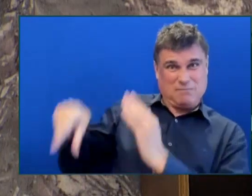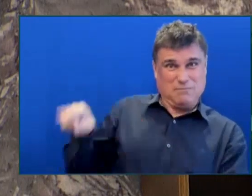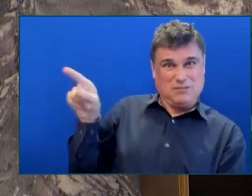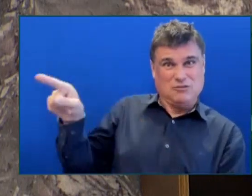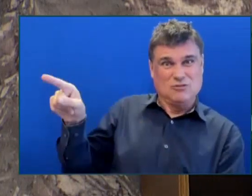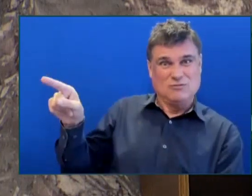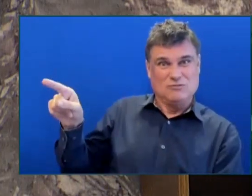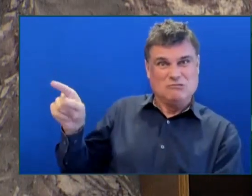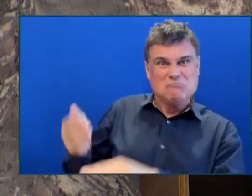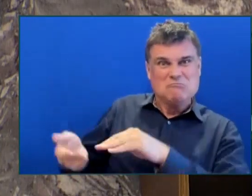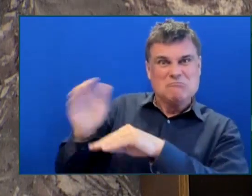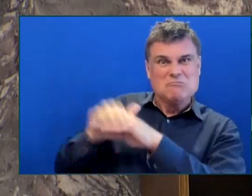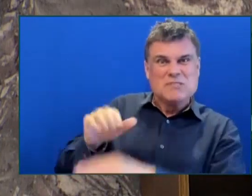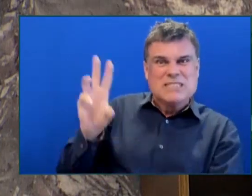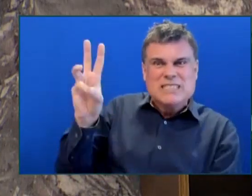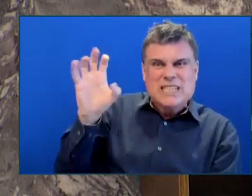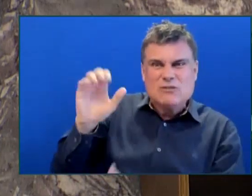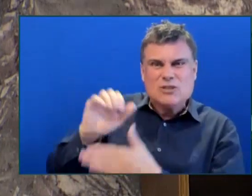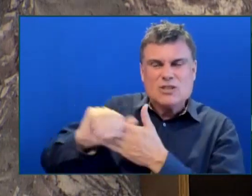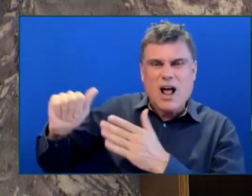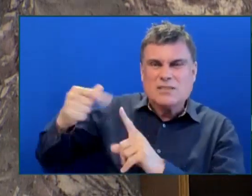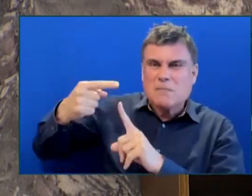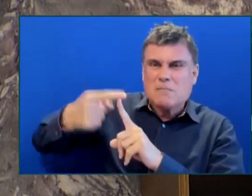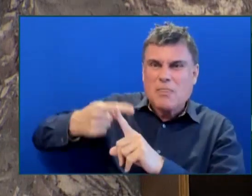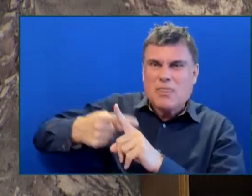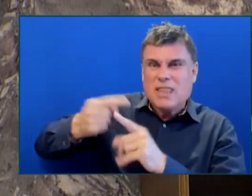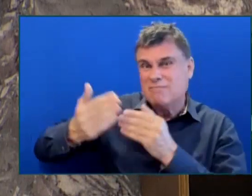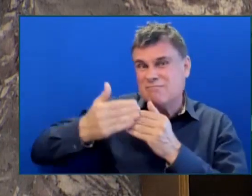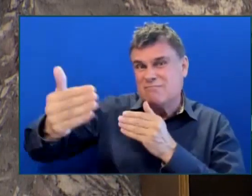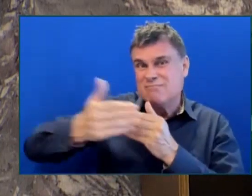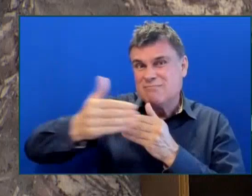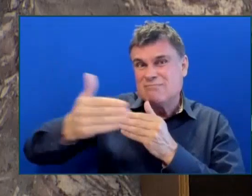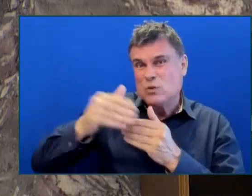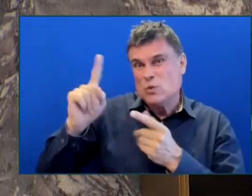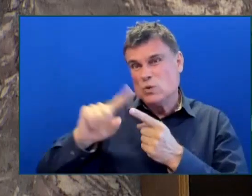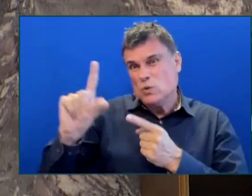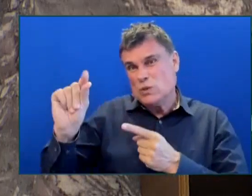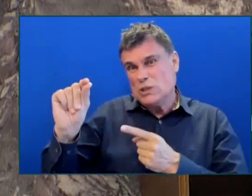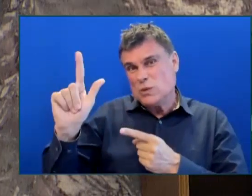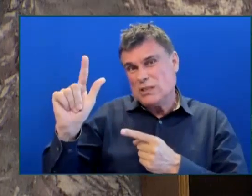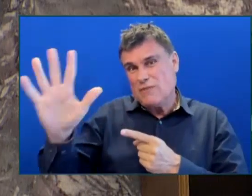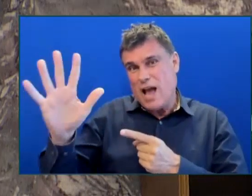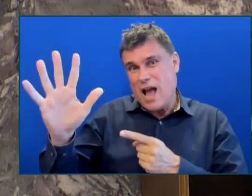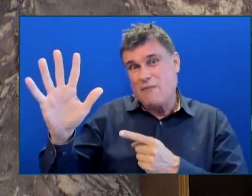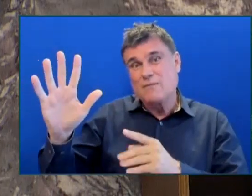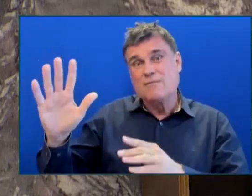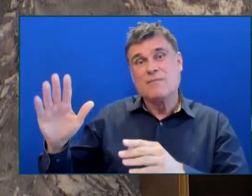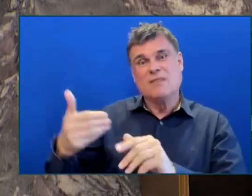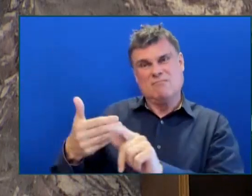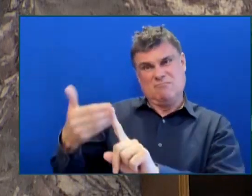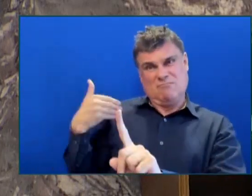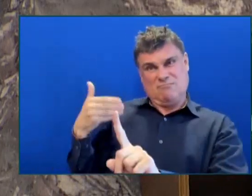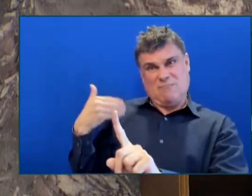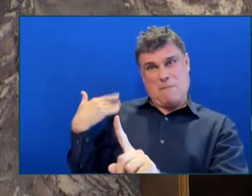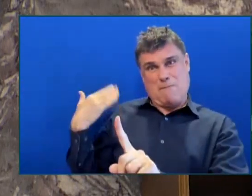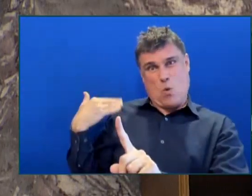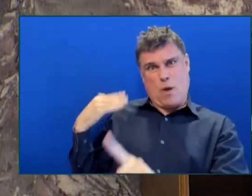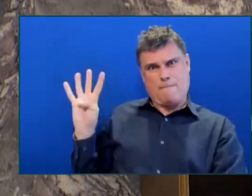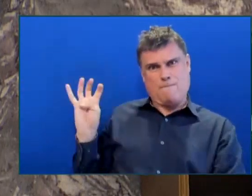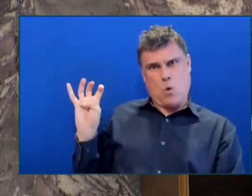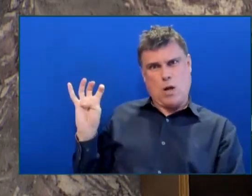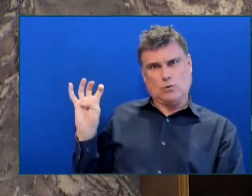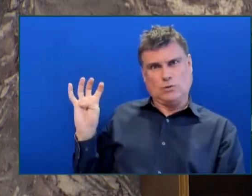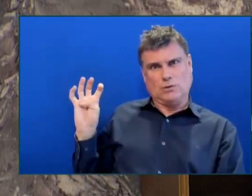2025 and $400 since this government came in. So it's this government that they need to look in a mirror and